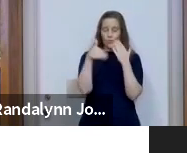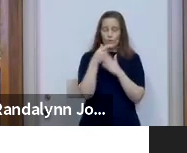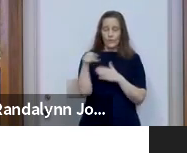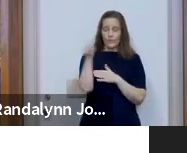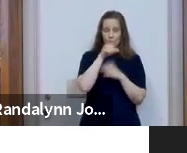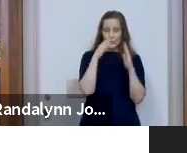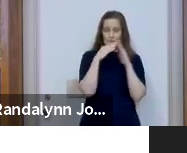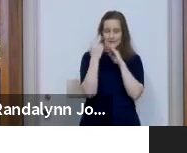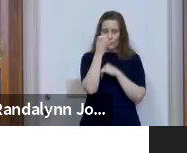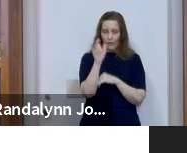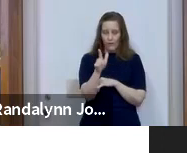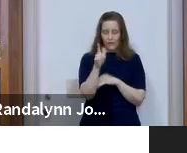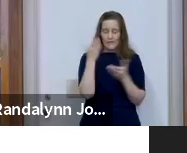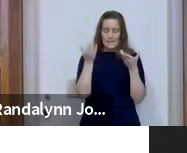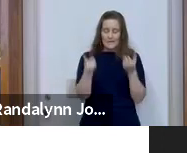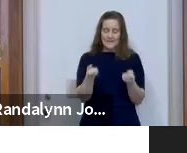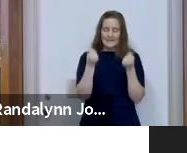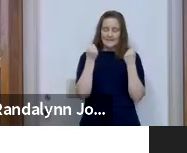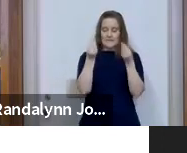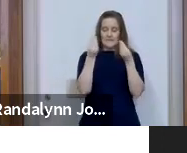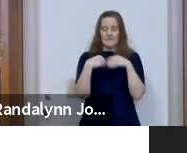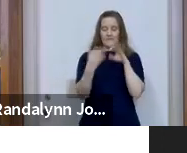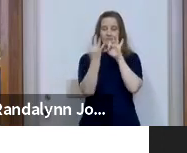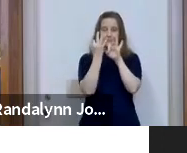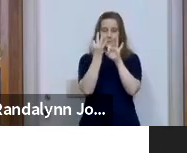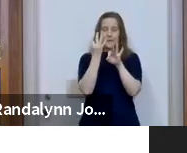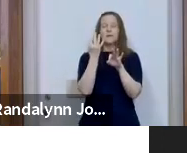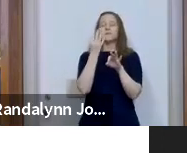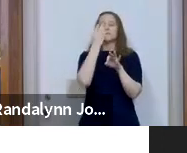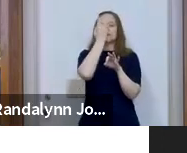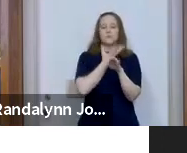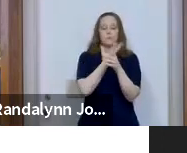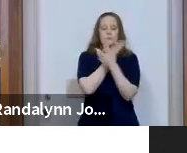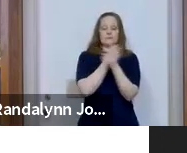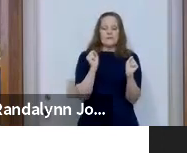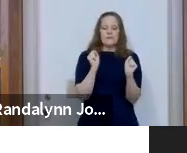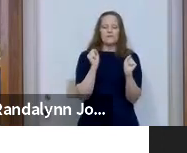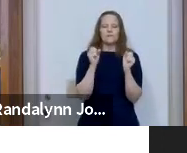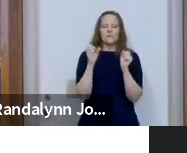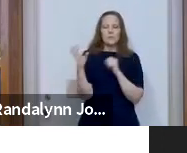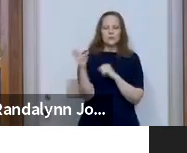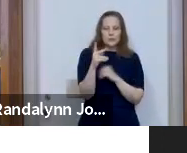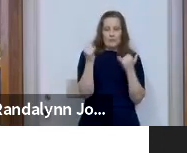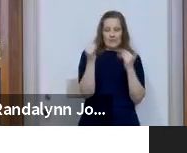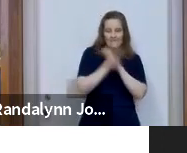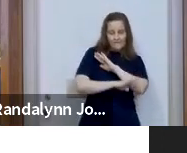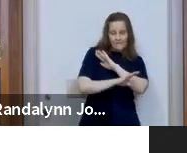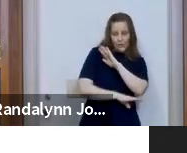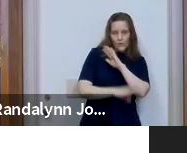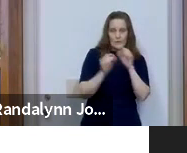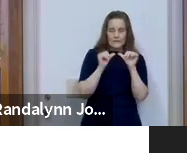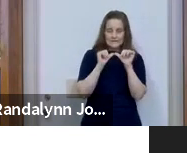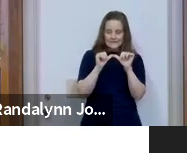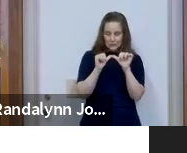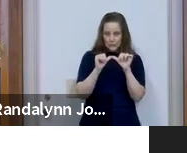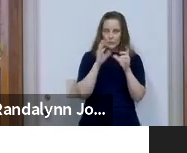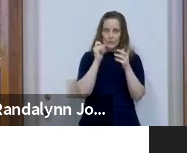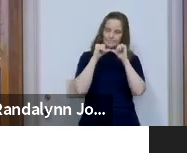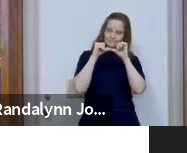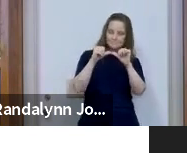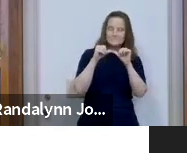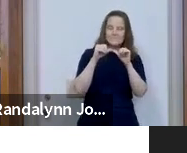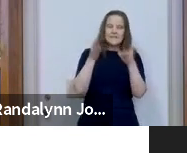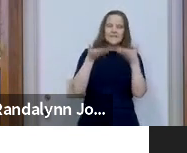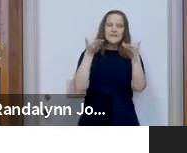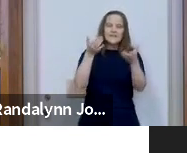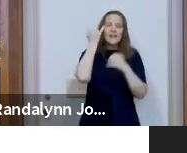have provided feedback to help us address a safe return this fall. We will continue to do that, and we want to thank you for providing ideas